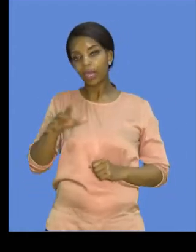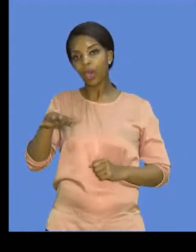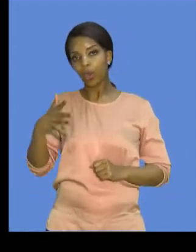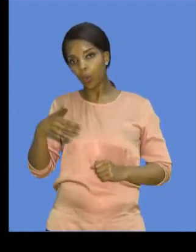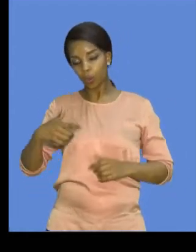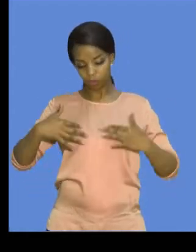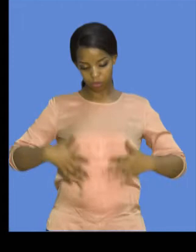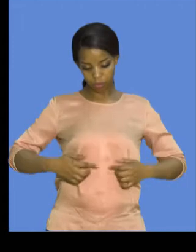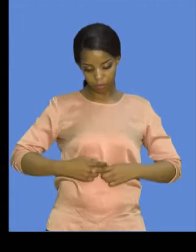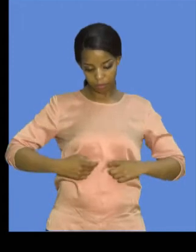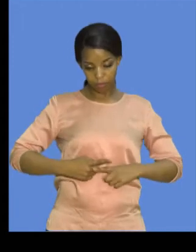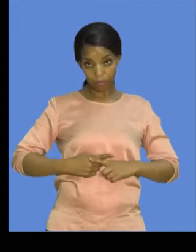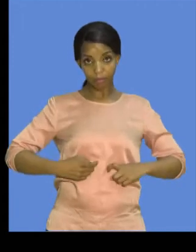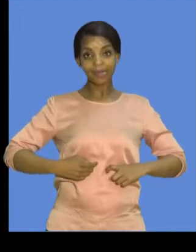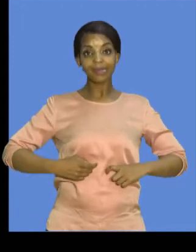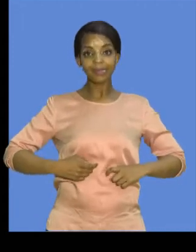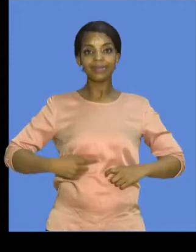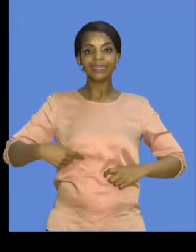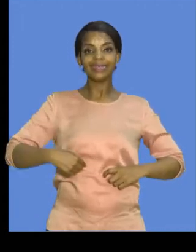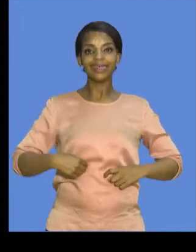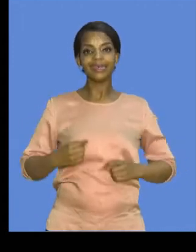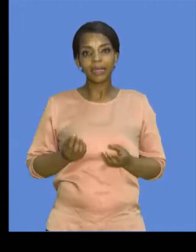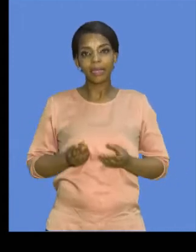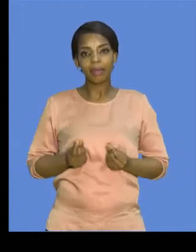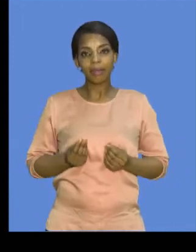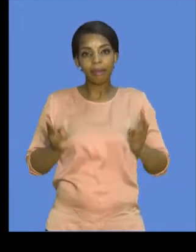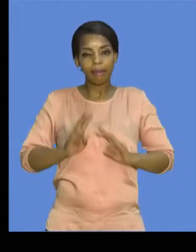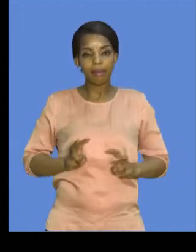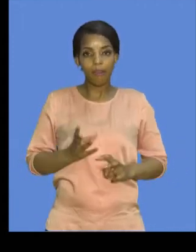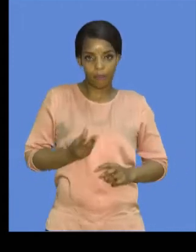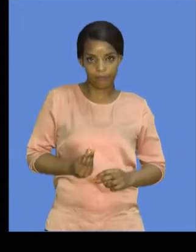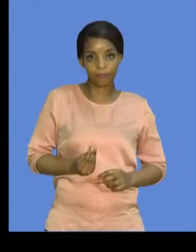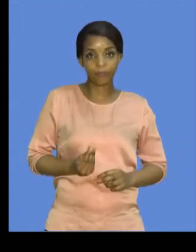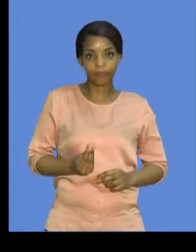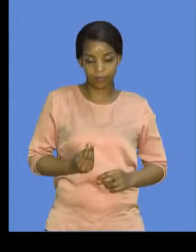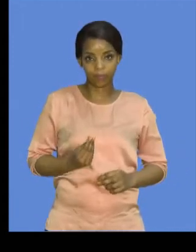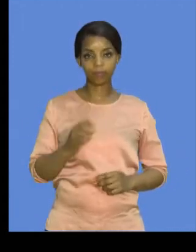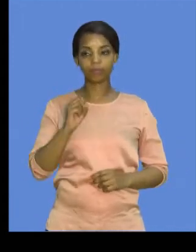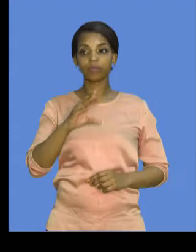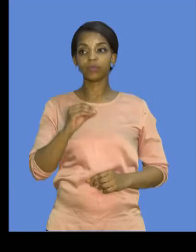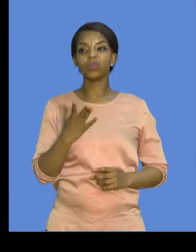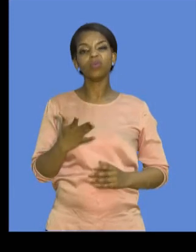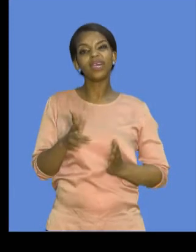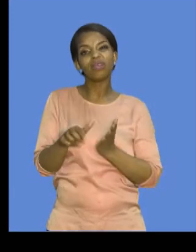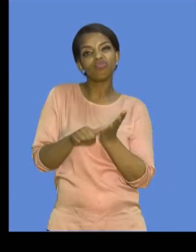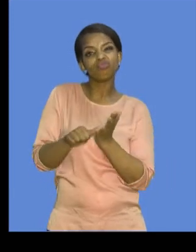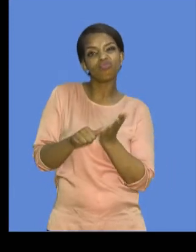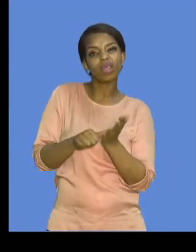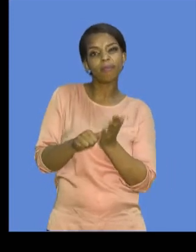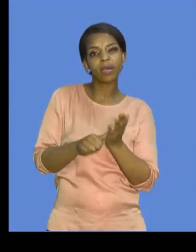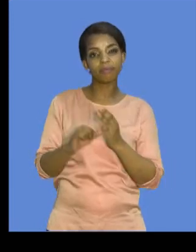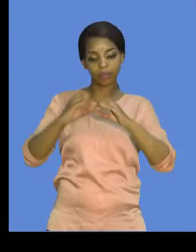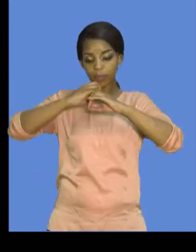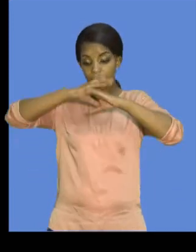So rubber is an insulator, right? So the rubber is an insulator, all right? And then the woolen jersey